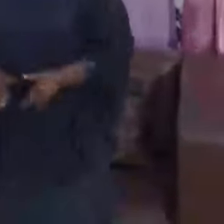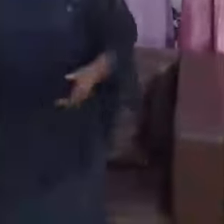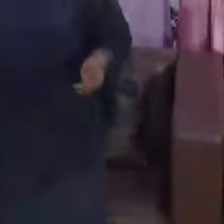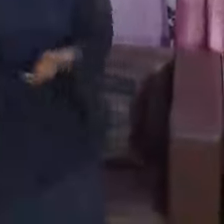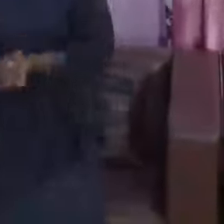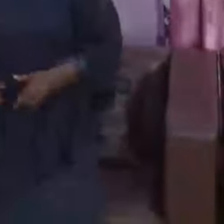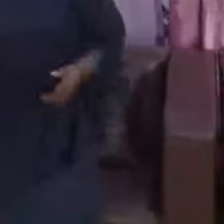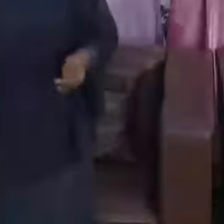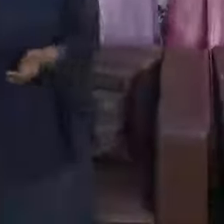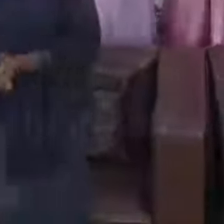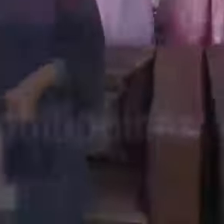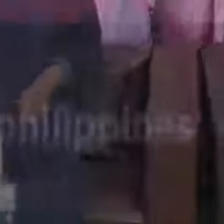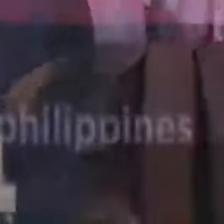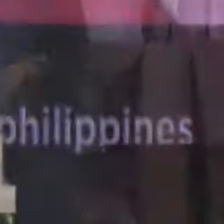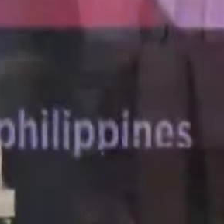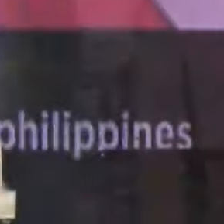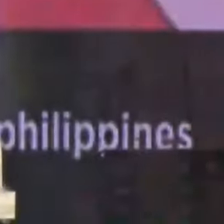Praise the Lord.